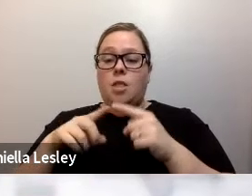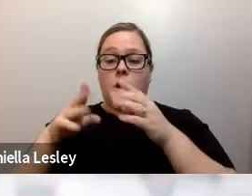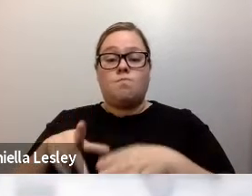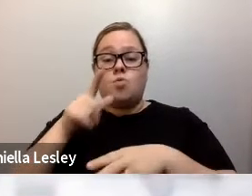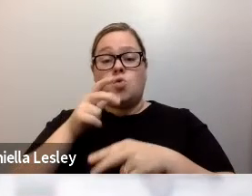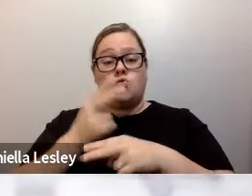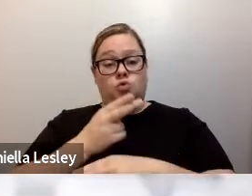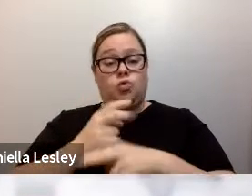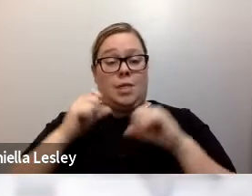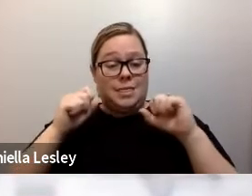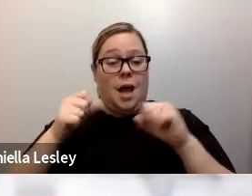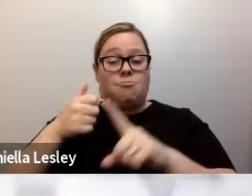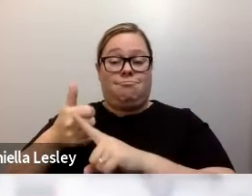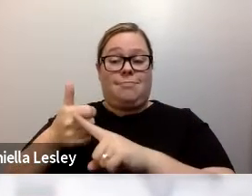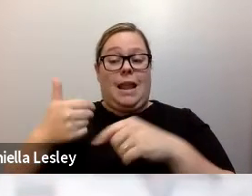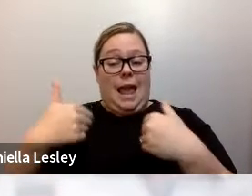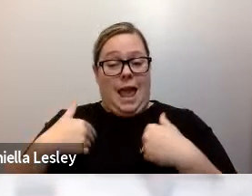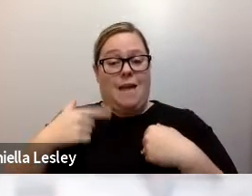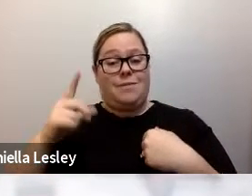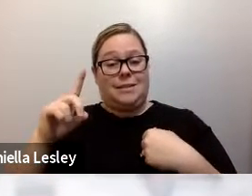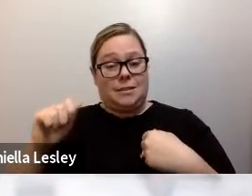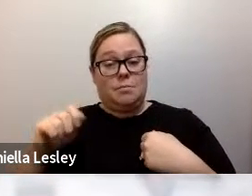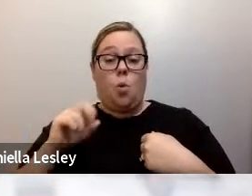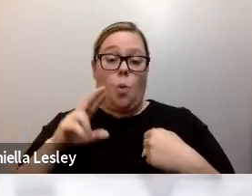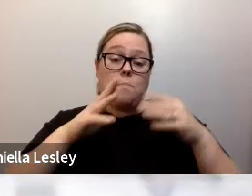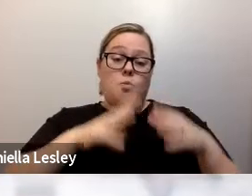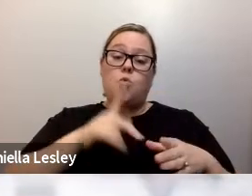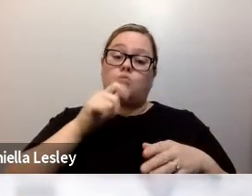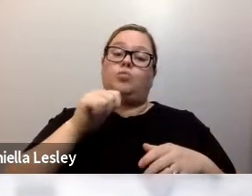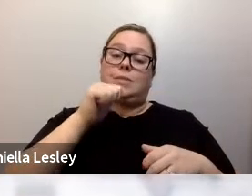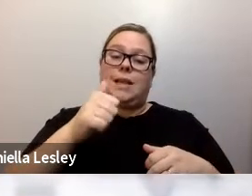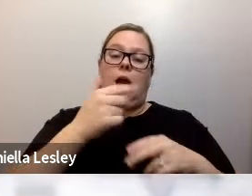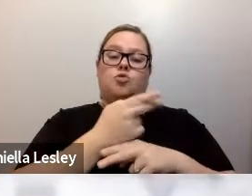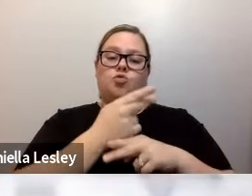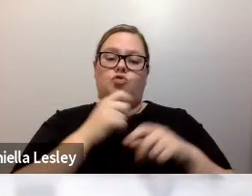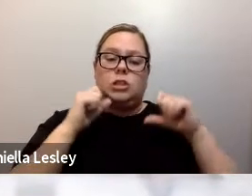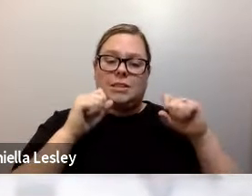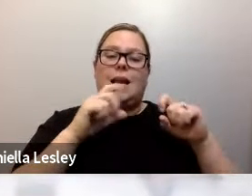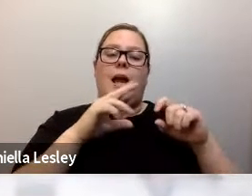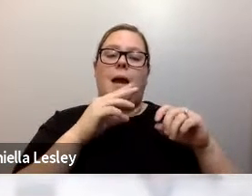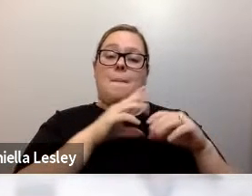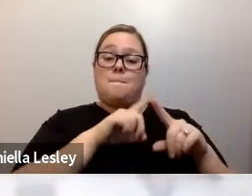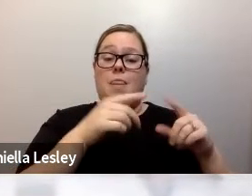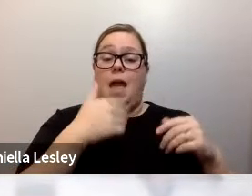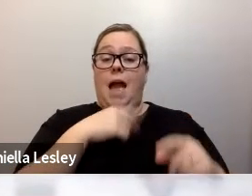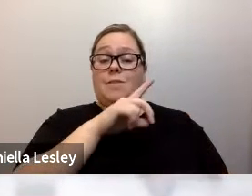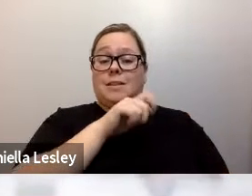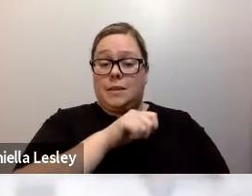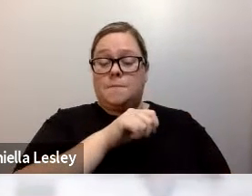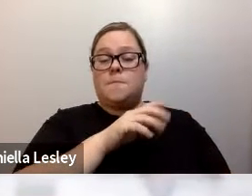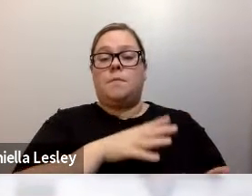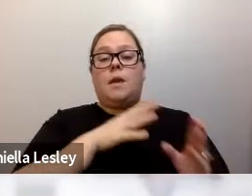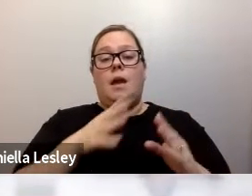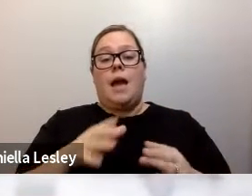have a disability, individuals who don't use gyms that have a disability, and then we're speaking to individuals who have